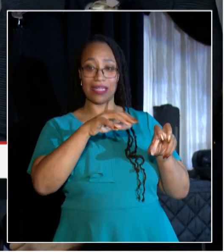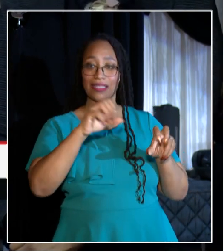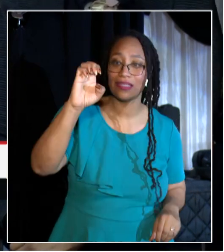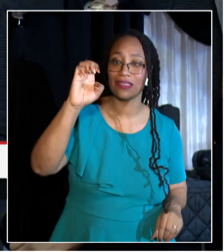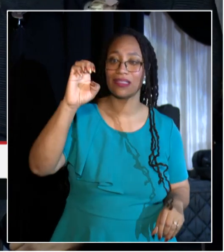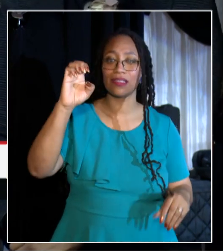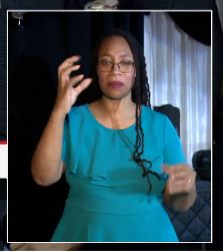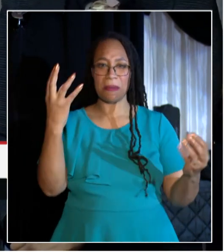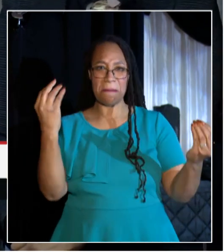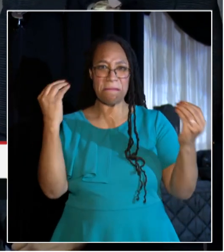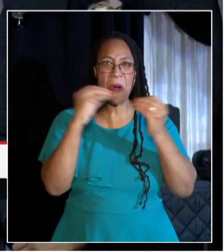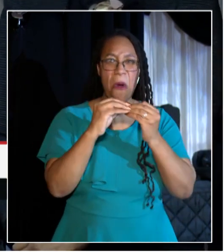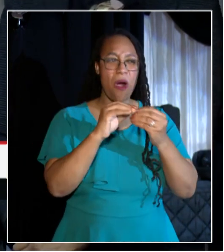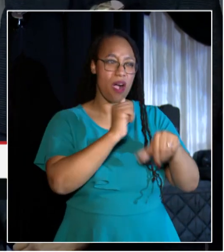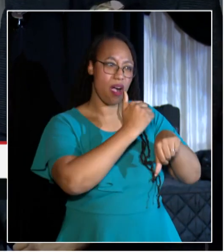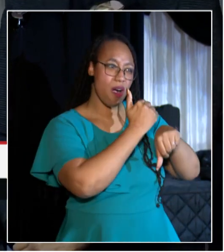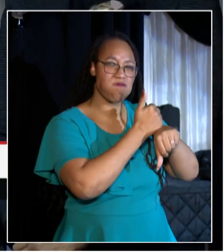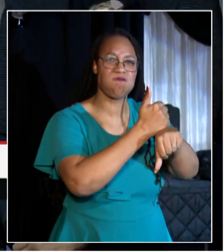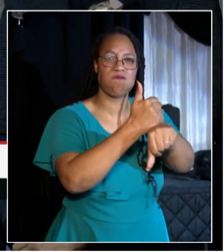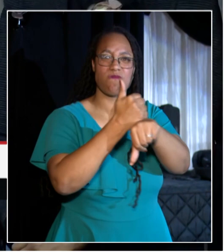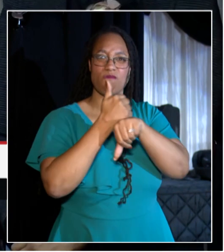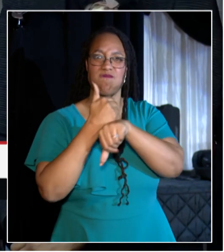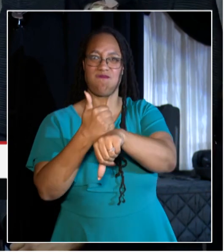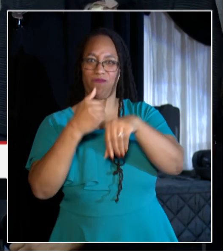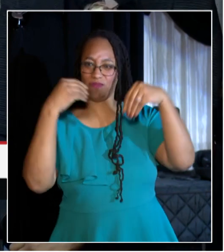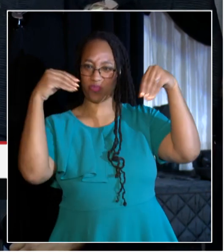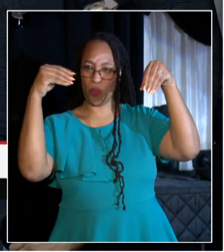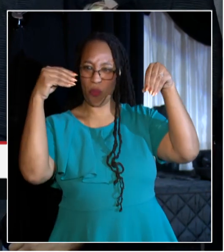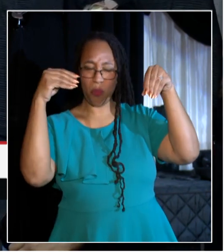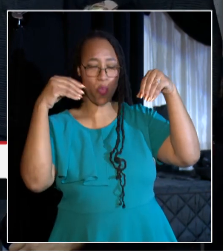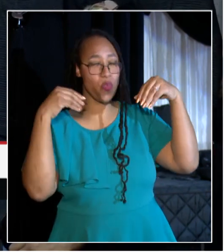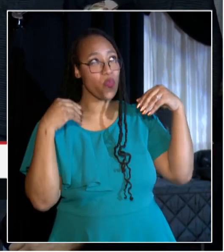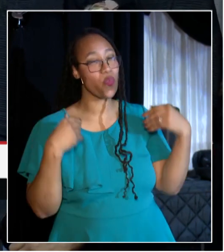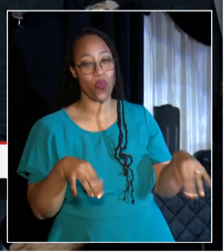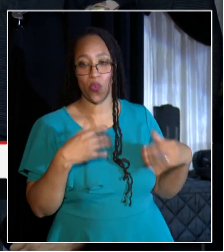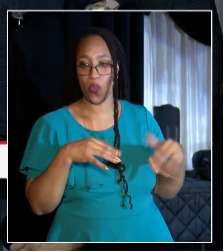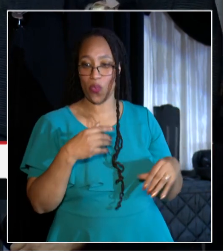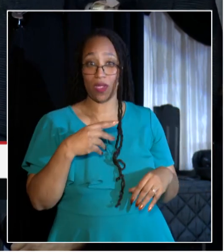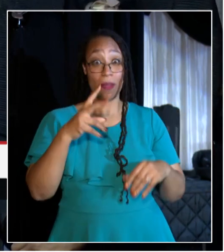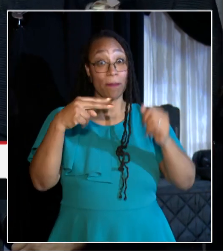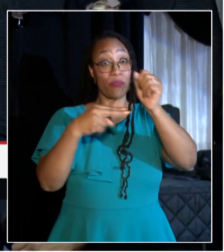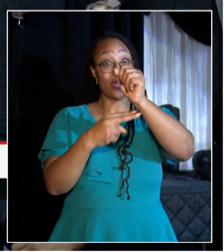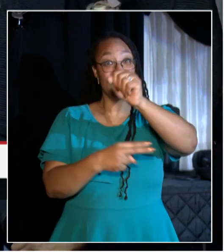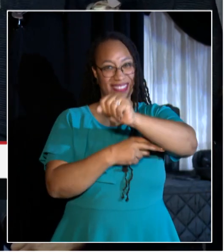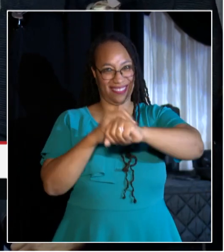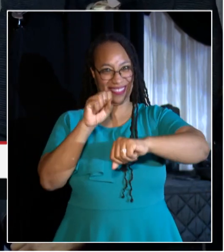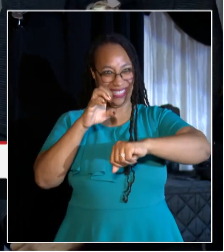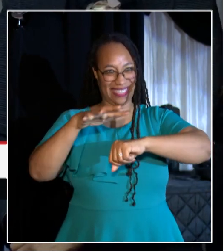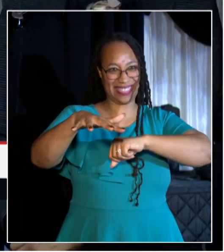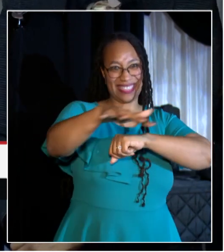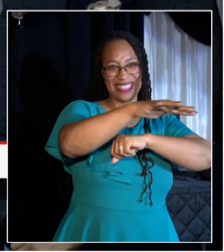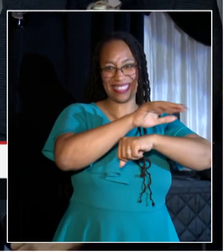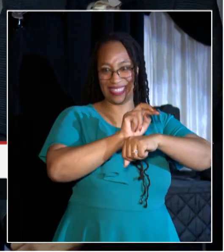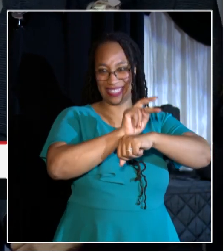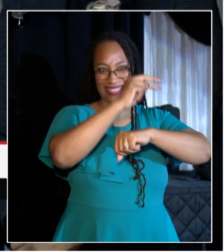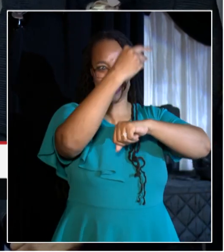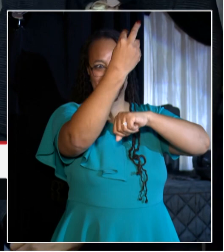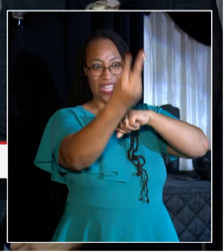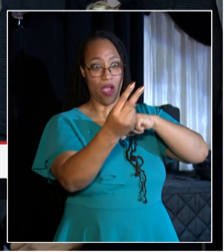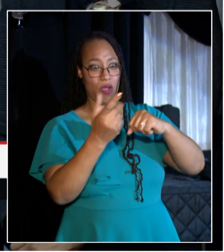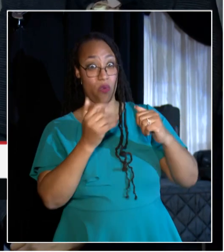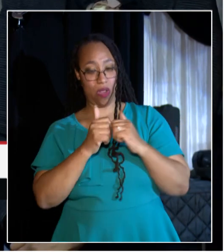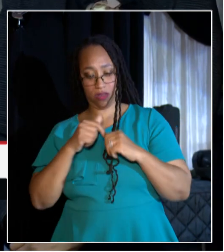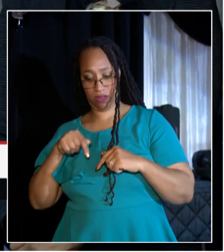The beautiful Frederick Douglass Memorial Bridge that connects east of the river to the rest of the city. And speaking of the arts, the